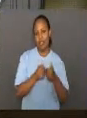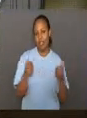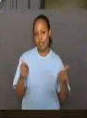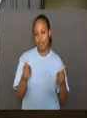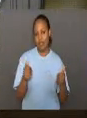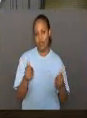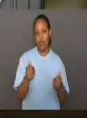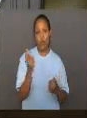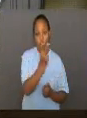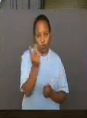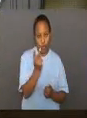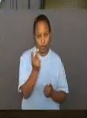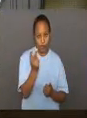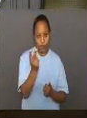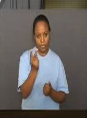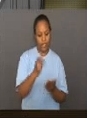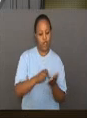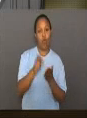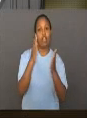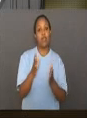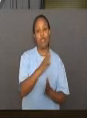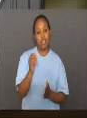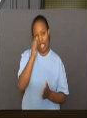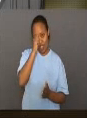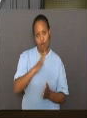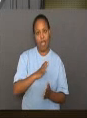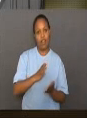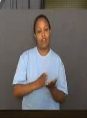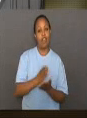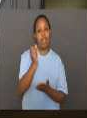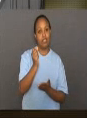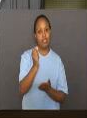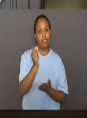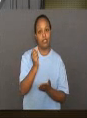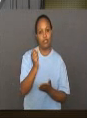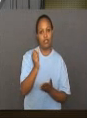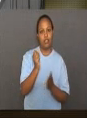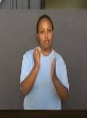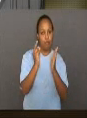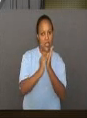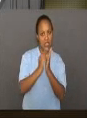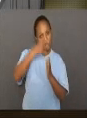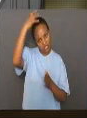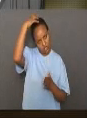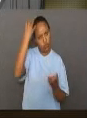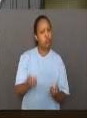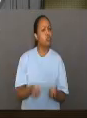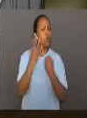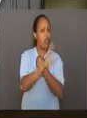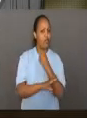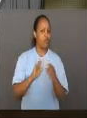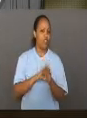Both human rights and democratic rights are recorded in the constitutions of